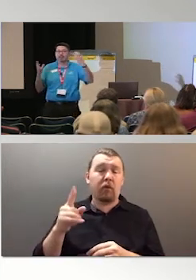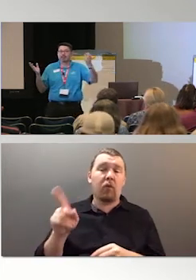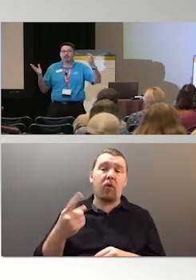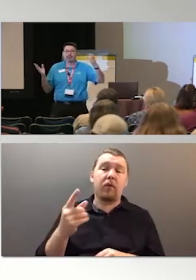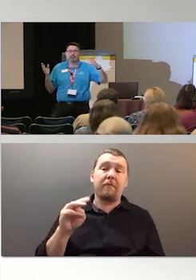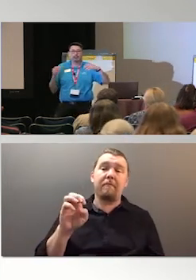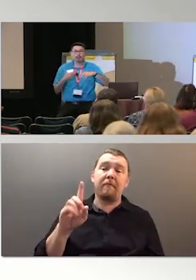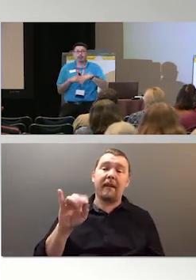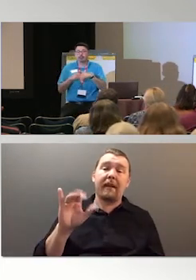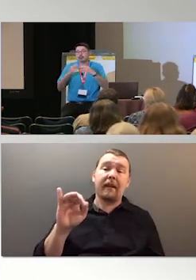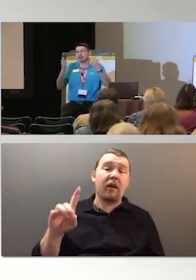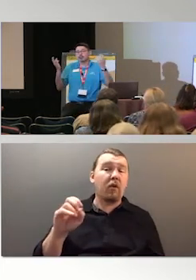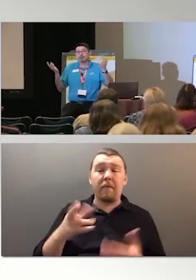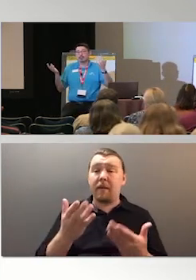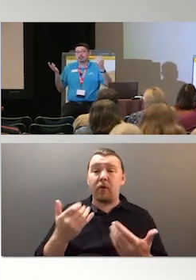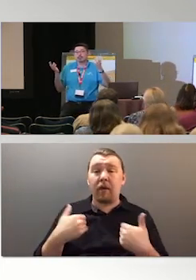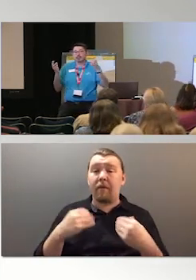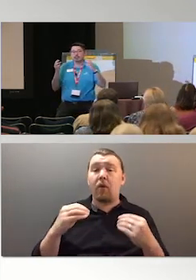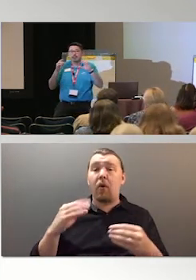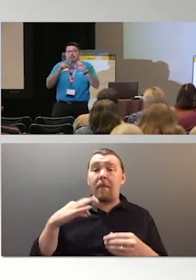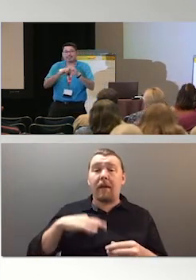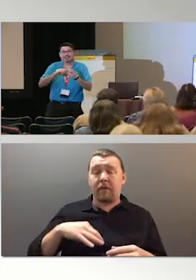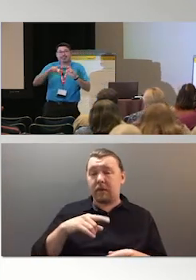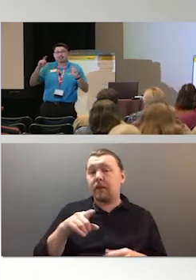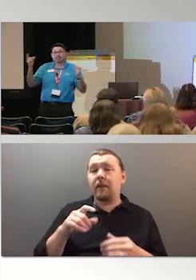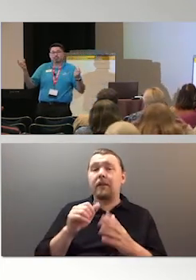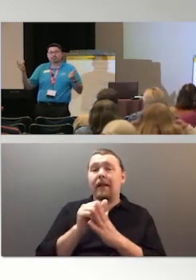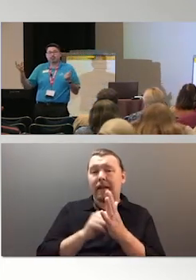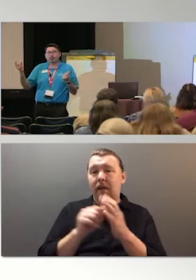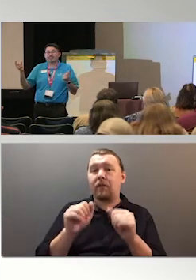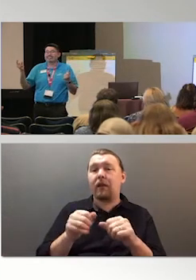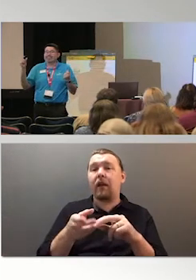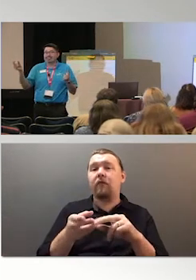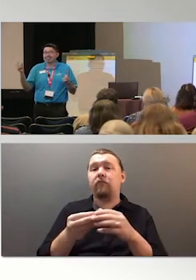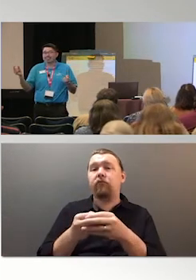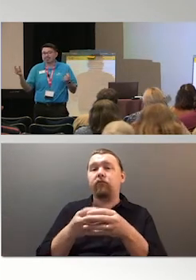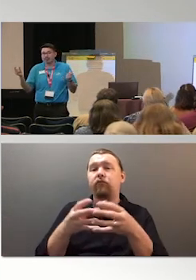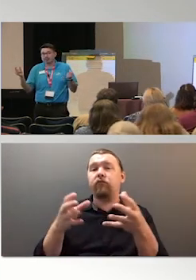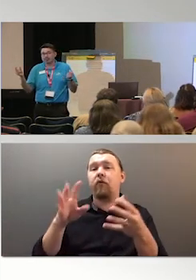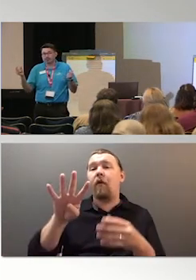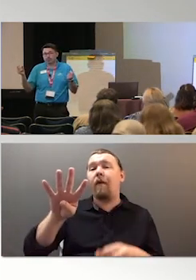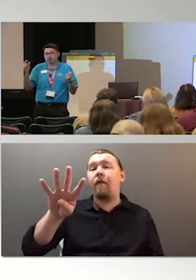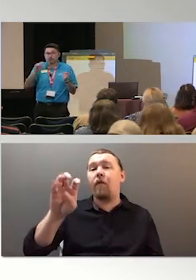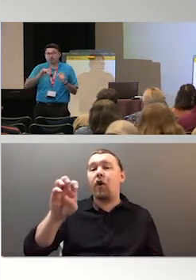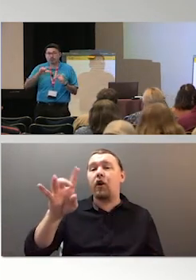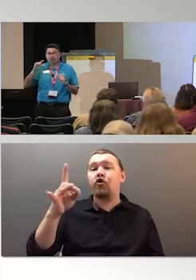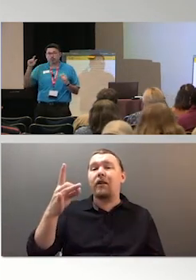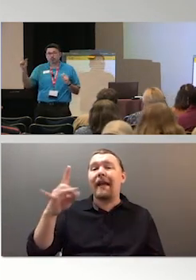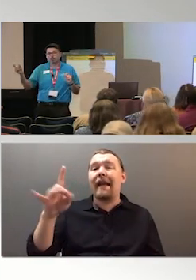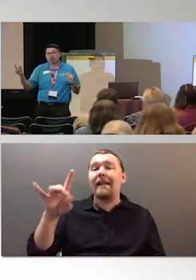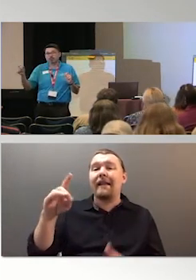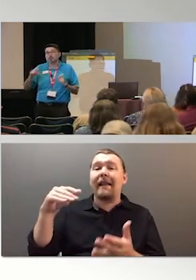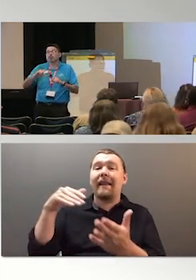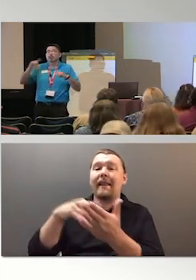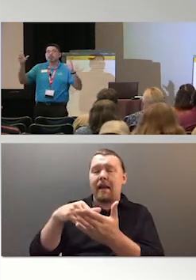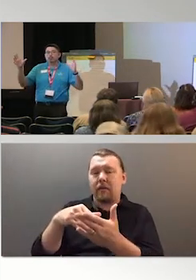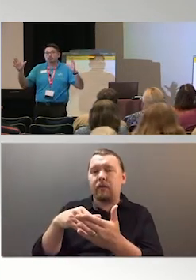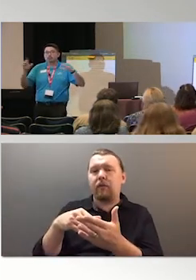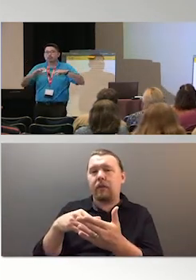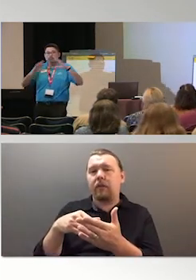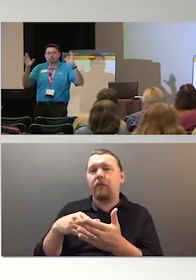on Medicaid or maybe you're not on any benefits, these accounts can grow up to $418,000 before you can no longer contribute to them.